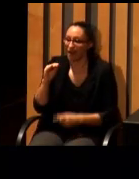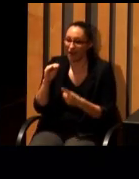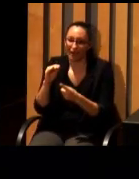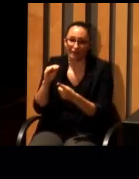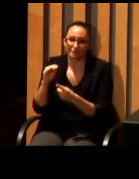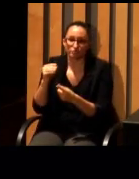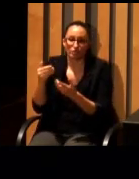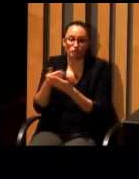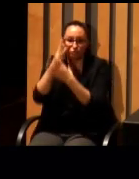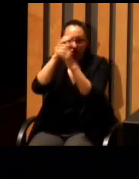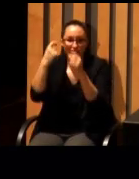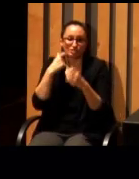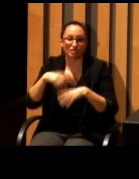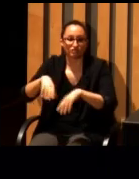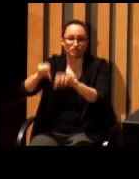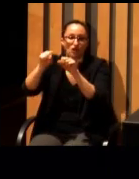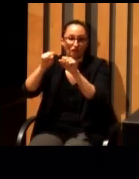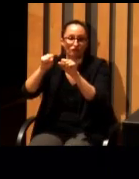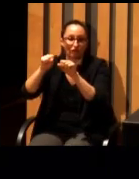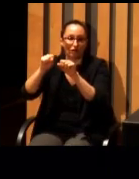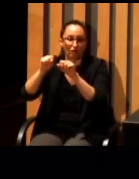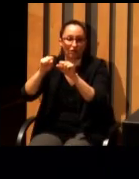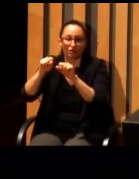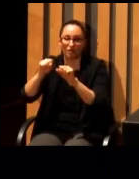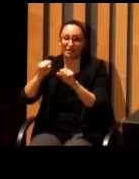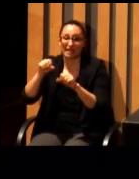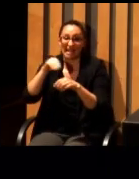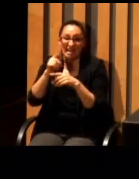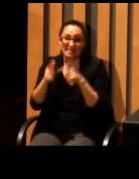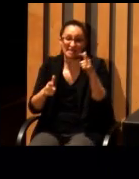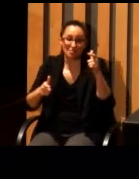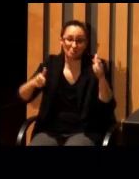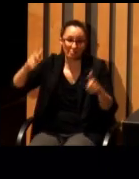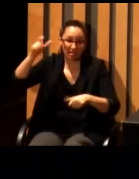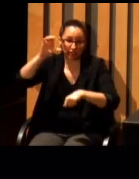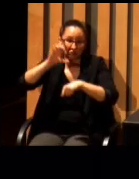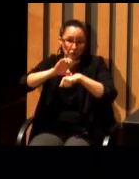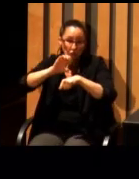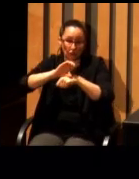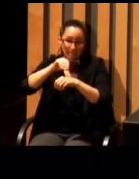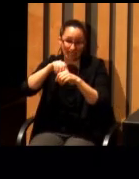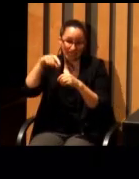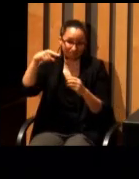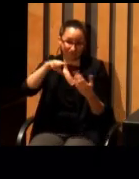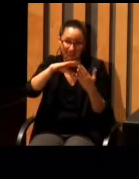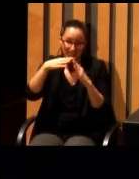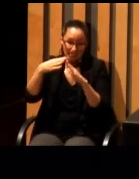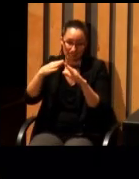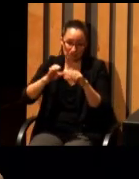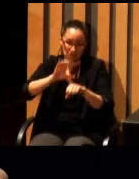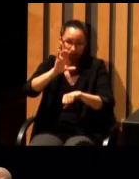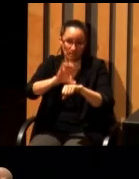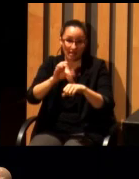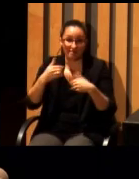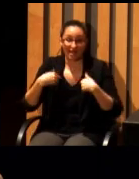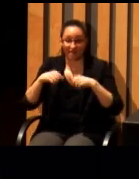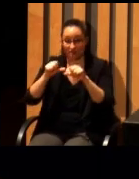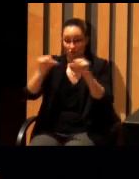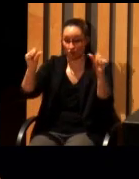to power. And in the biggest cathedral in Maputo, they had an altar set